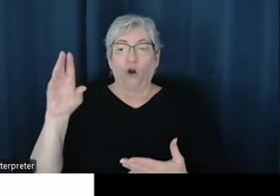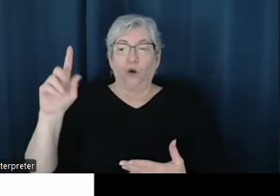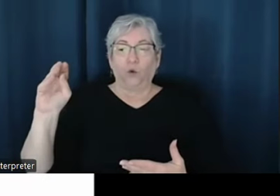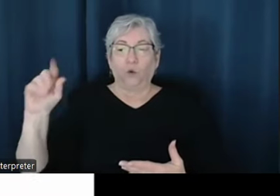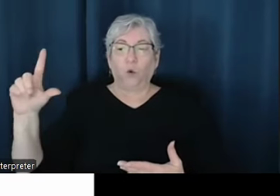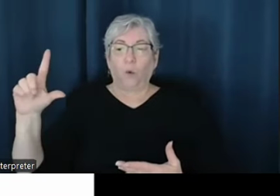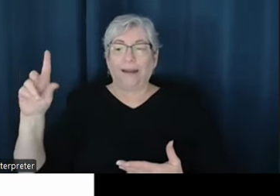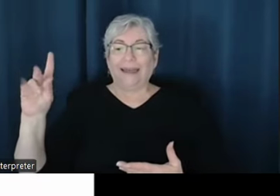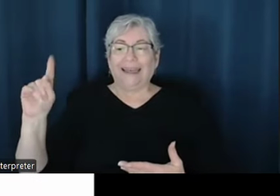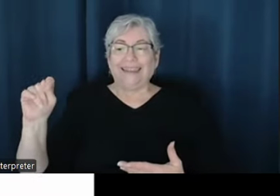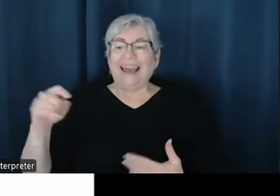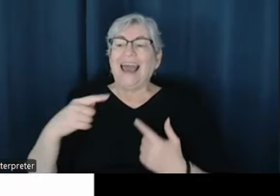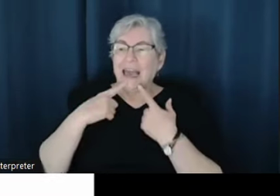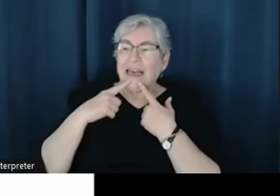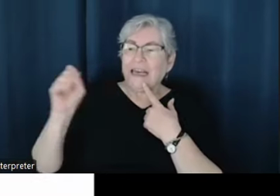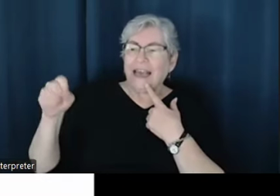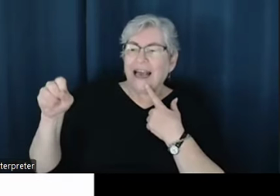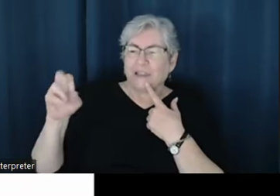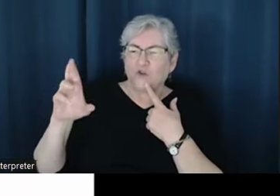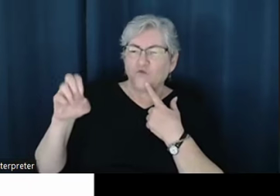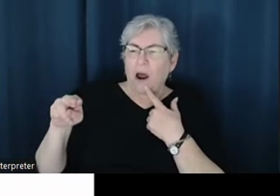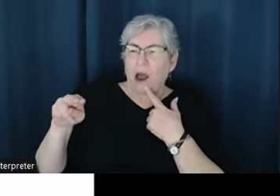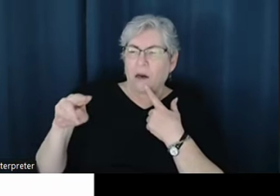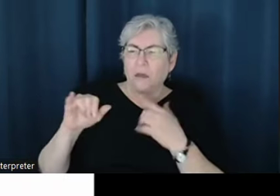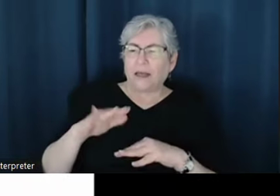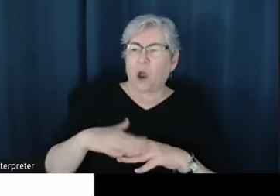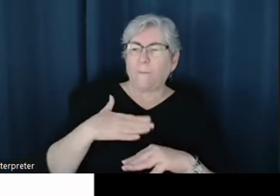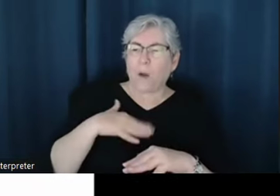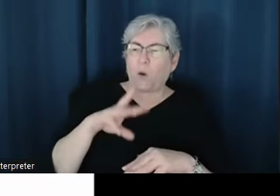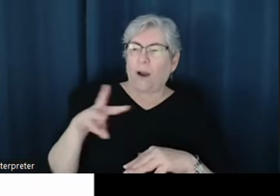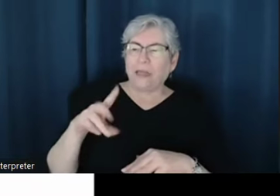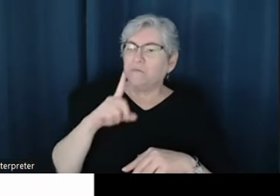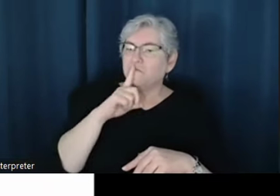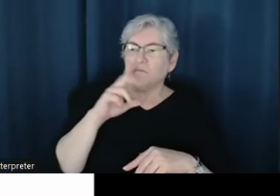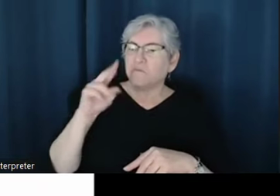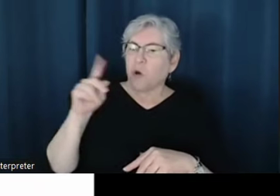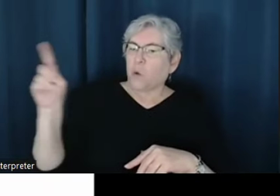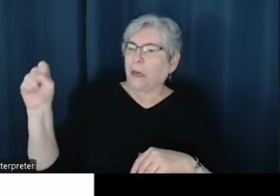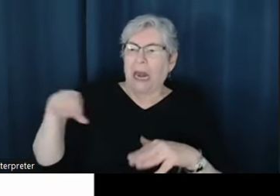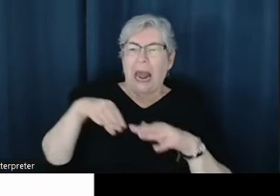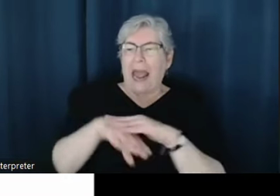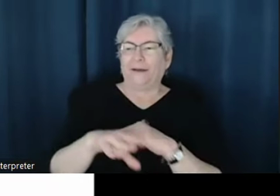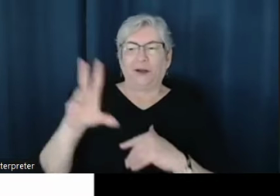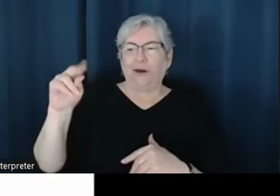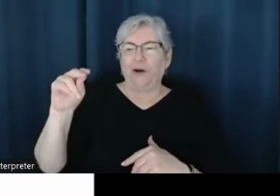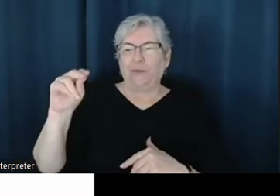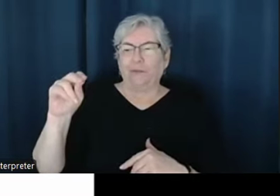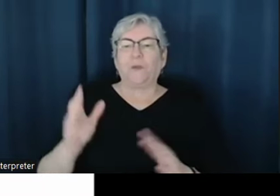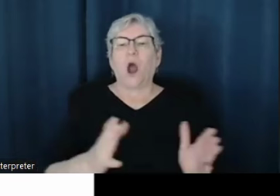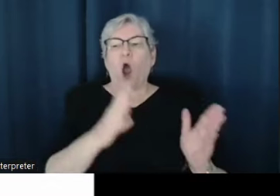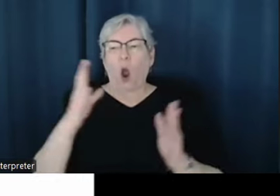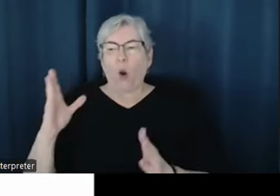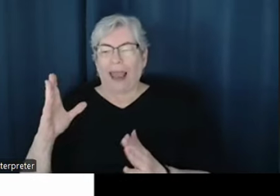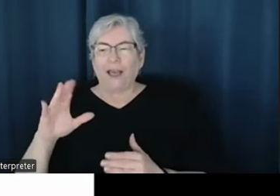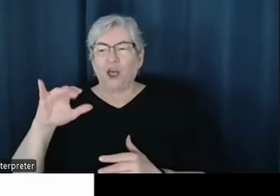It is, but it is on my site, but it's not something they can access. Okay. So we